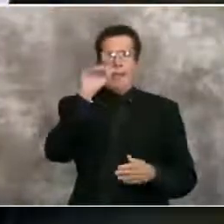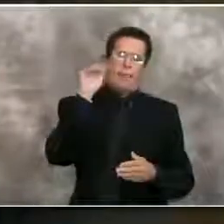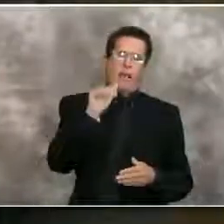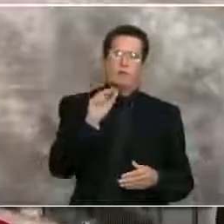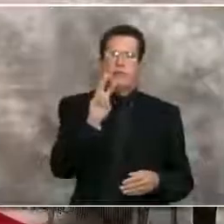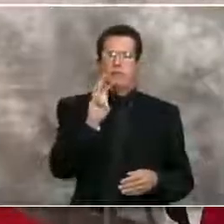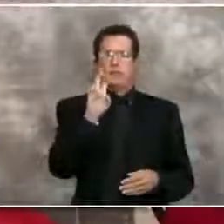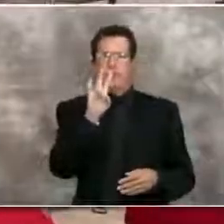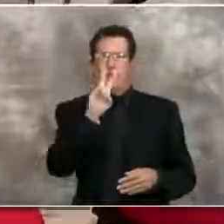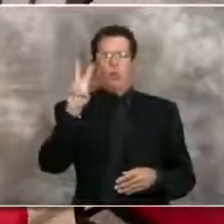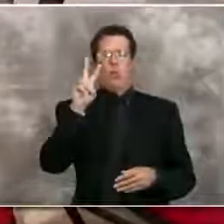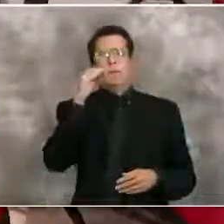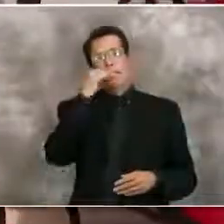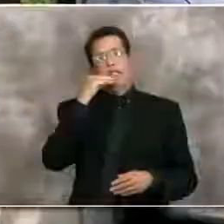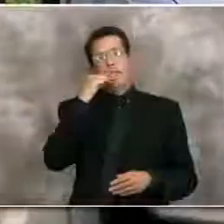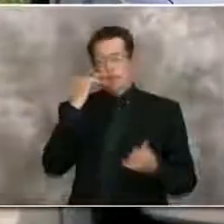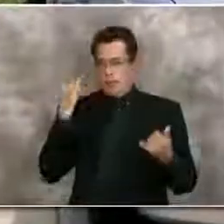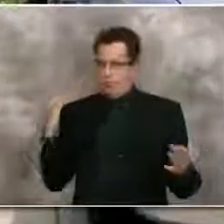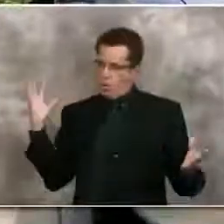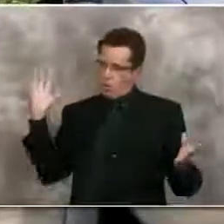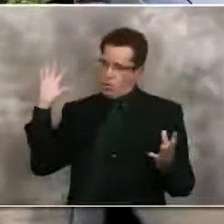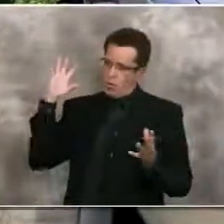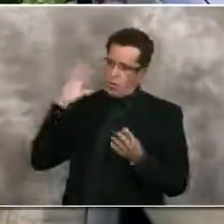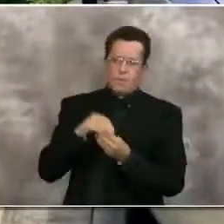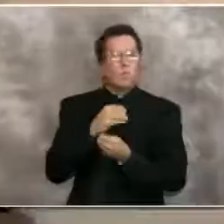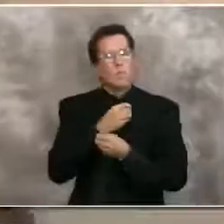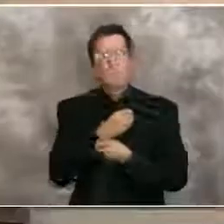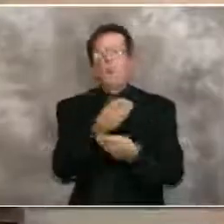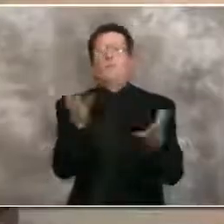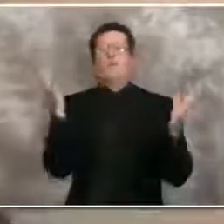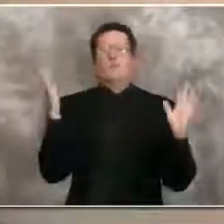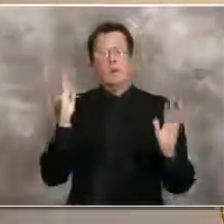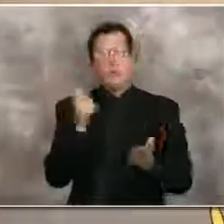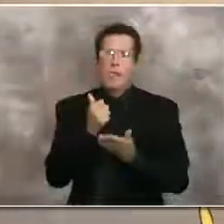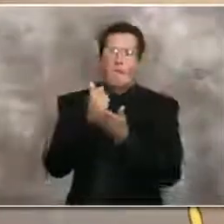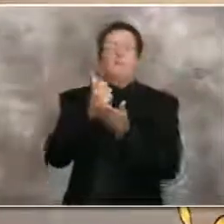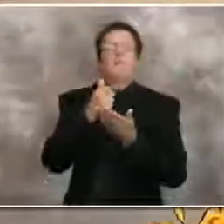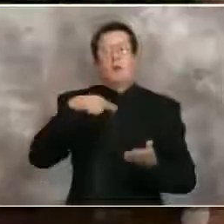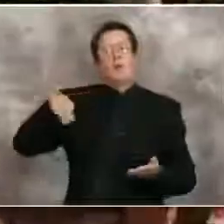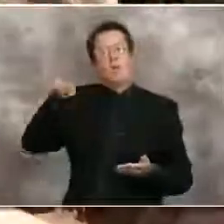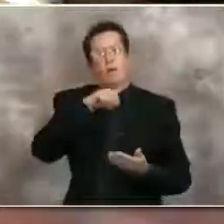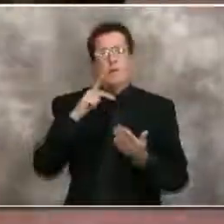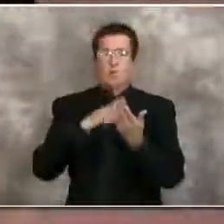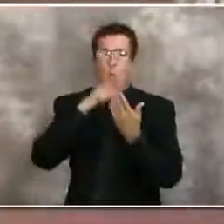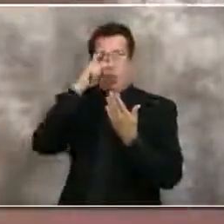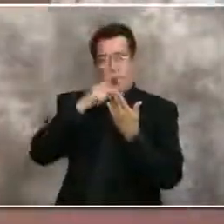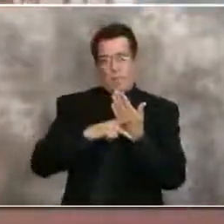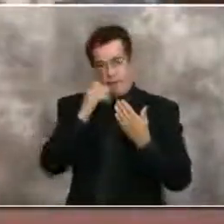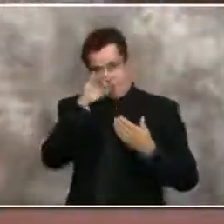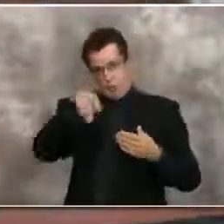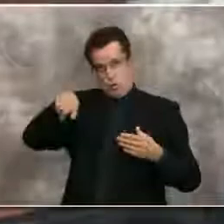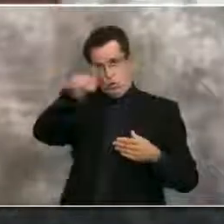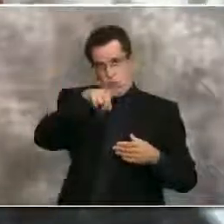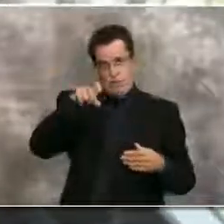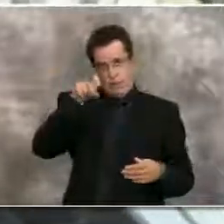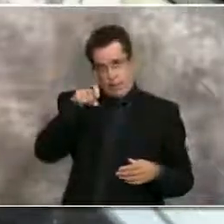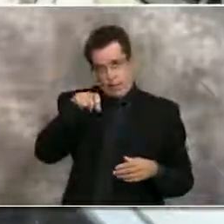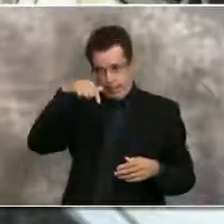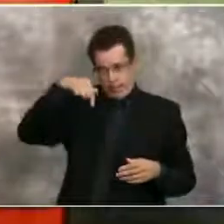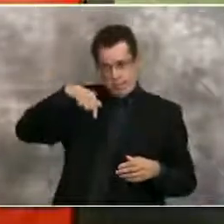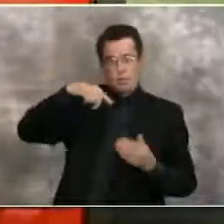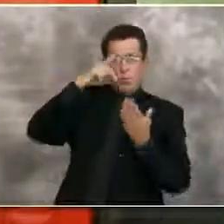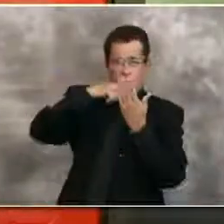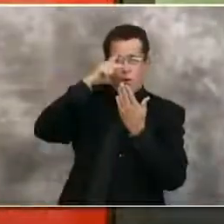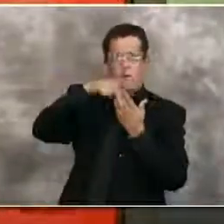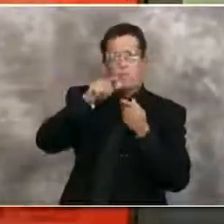229,672 meals were served as a part of the Great Plates Delivery Program. If you or a loved one are interested in this program,